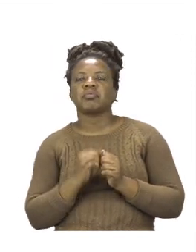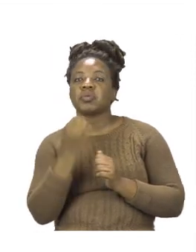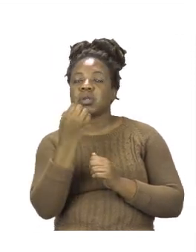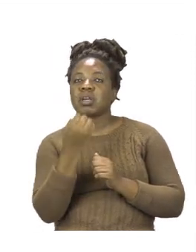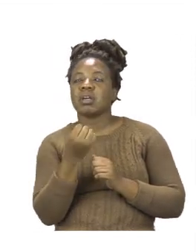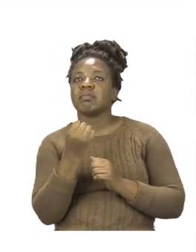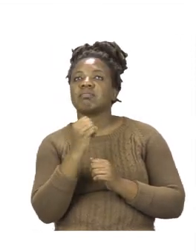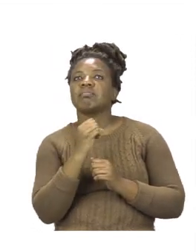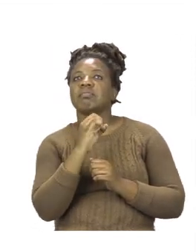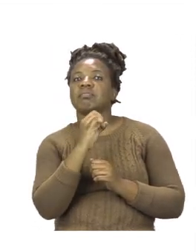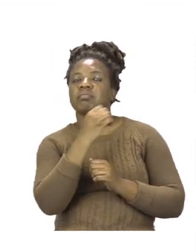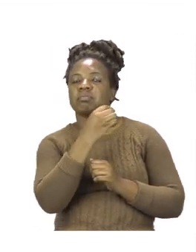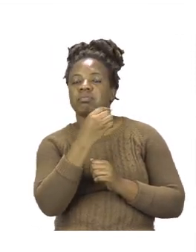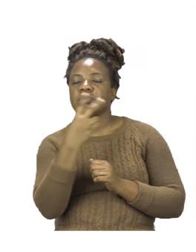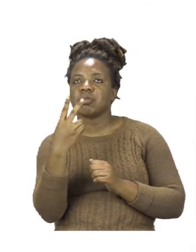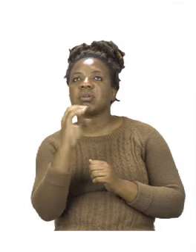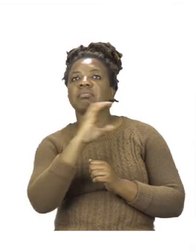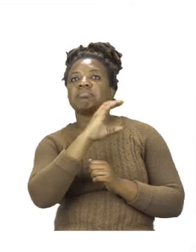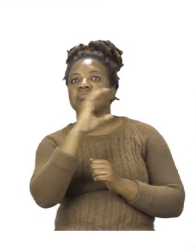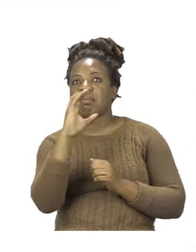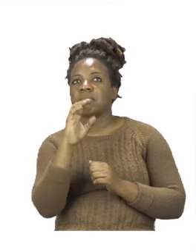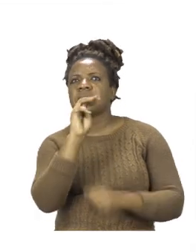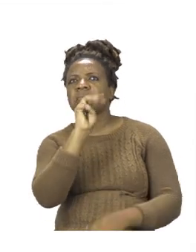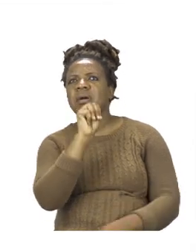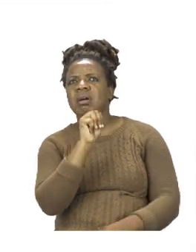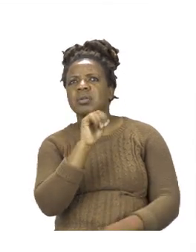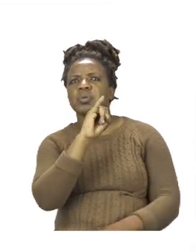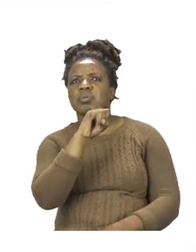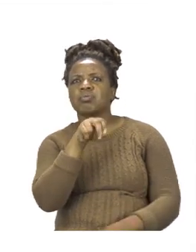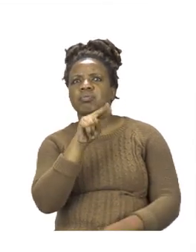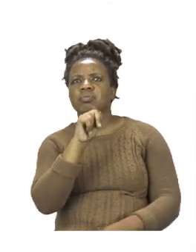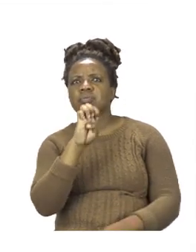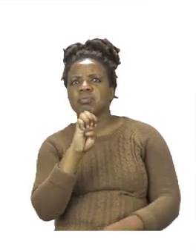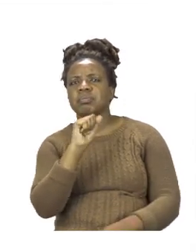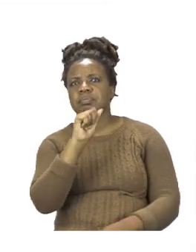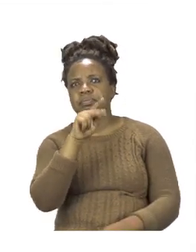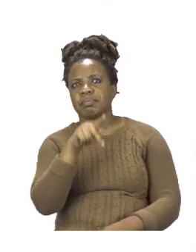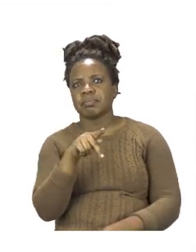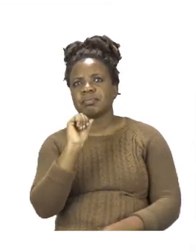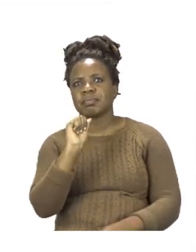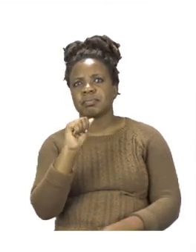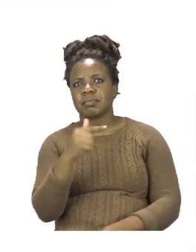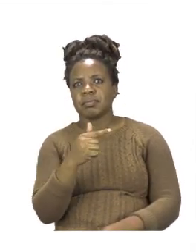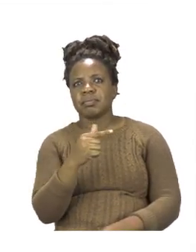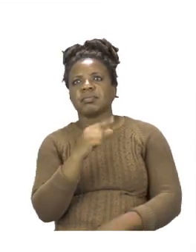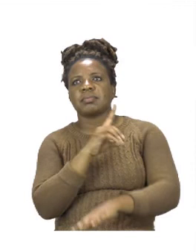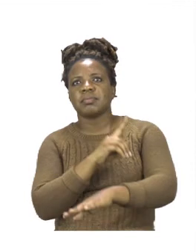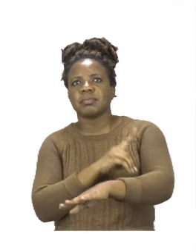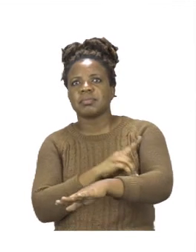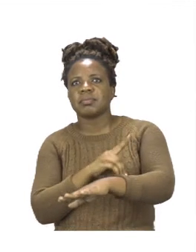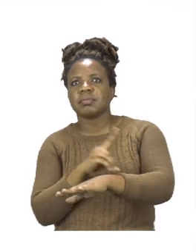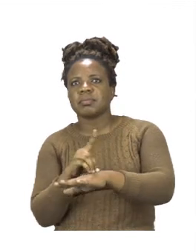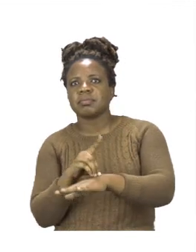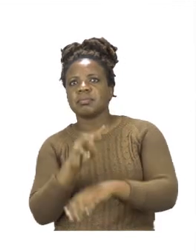months there. We have March, June, April, August,